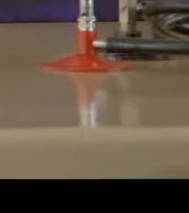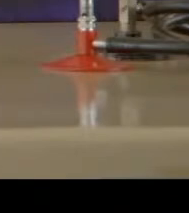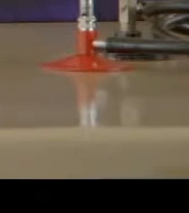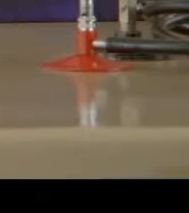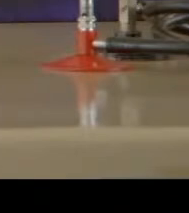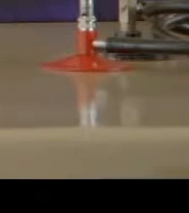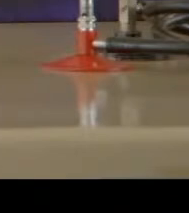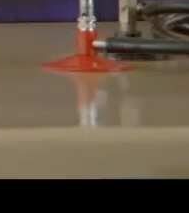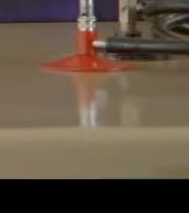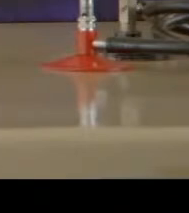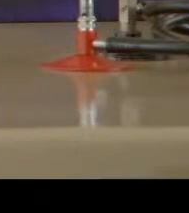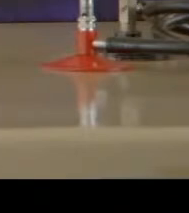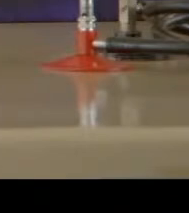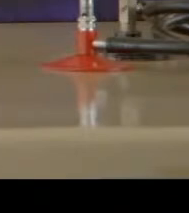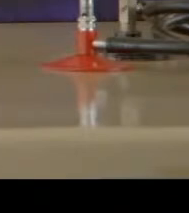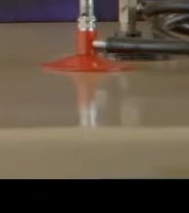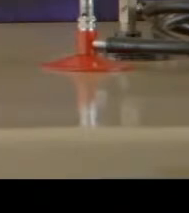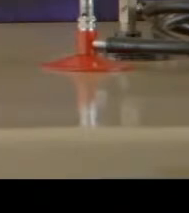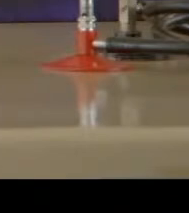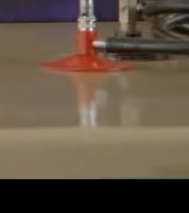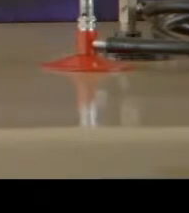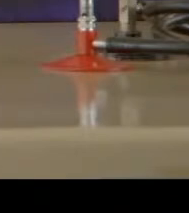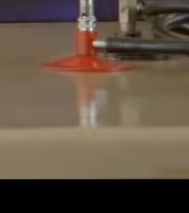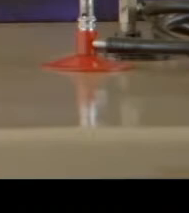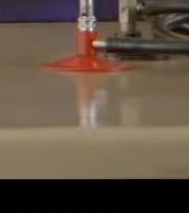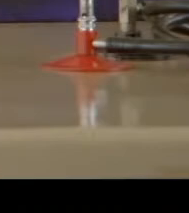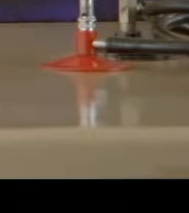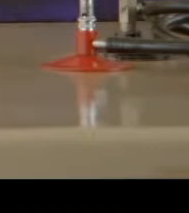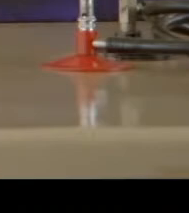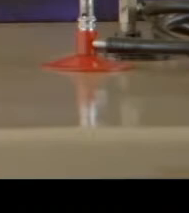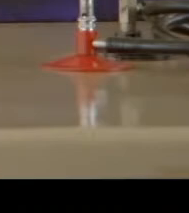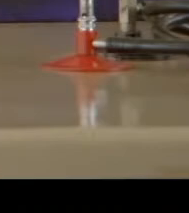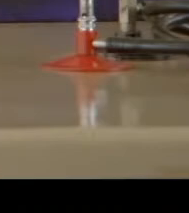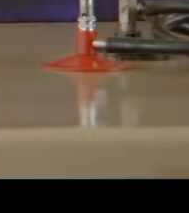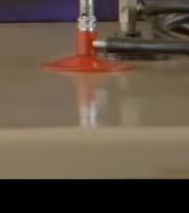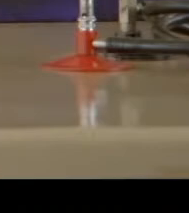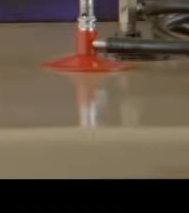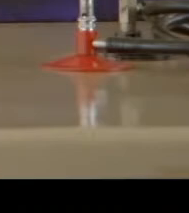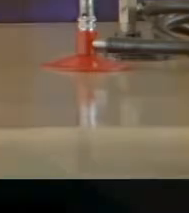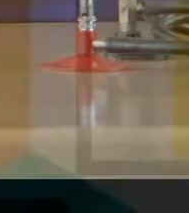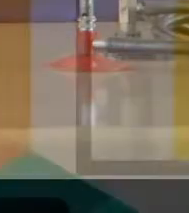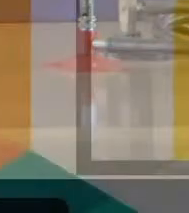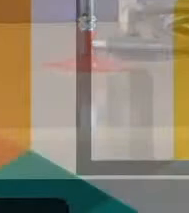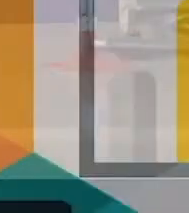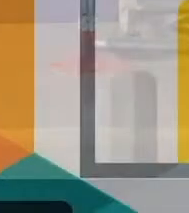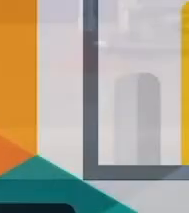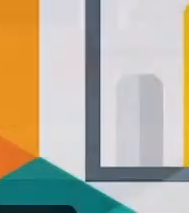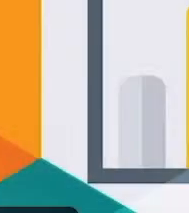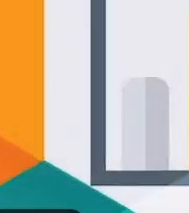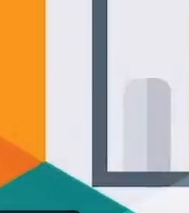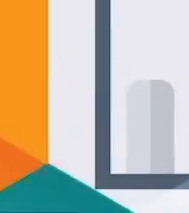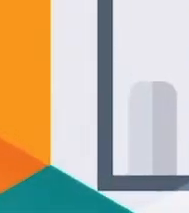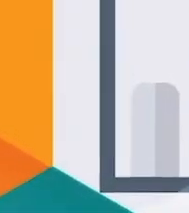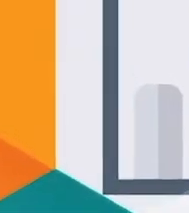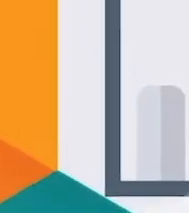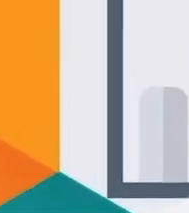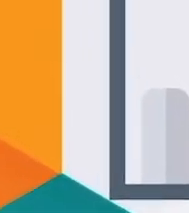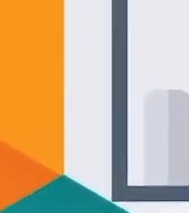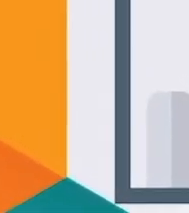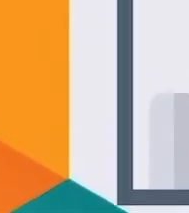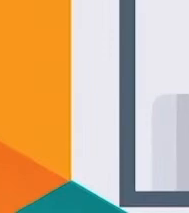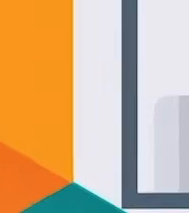atmosphere, which also reduces the greenhouse effect on the planet. Thank you.